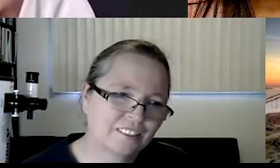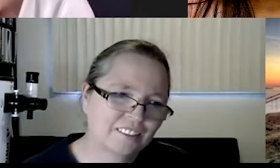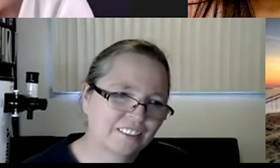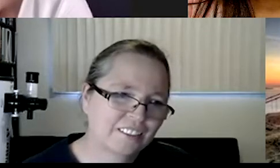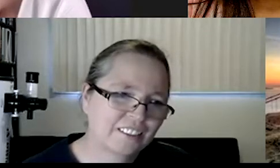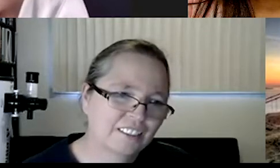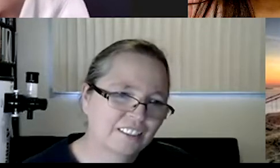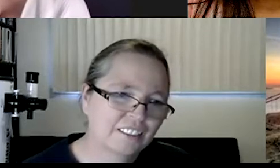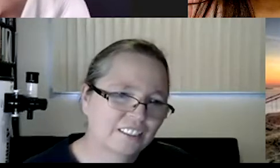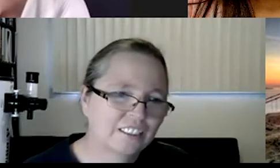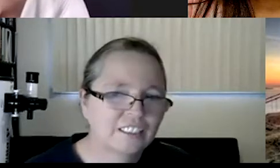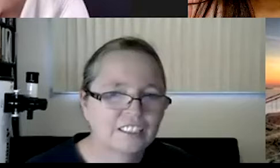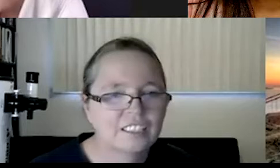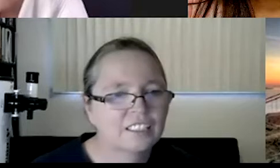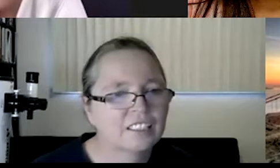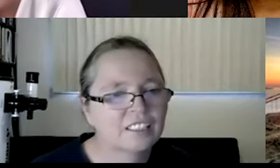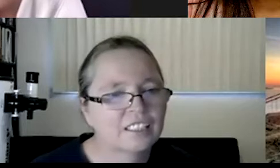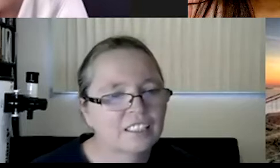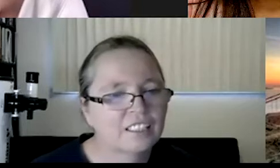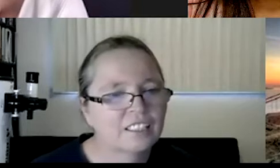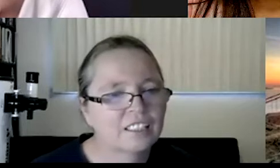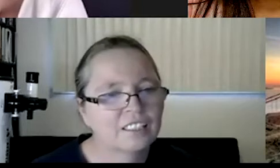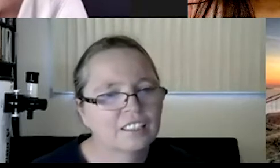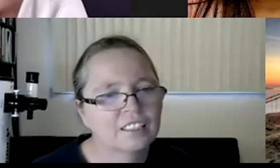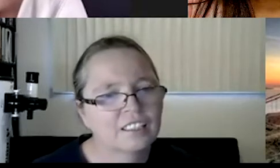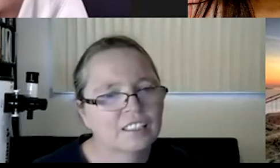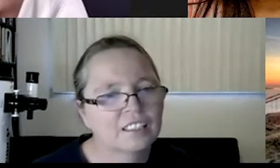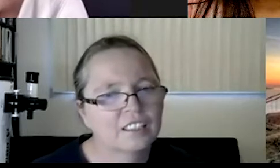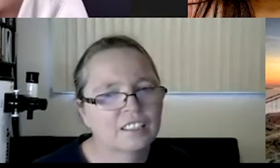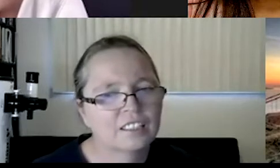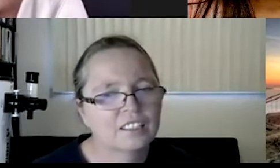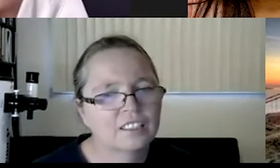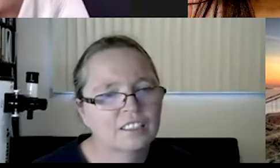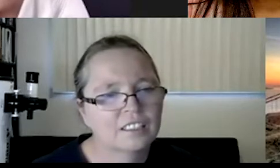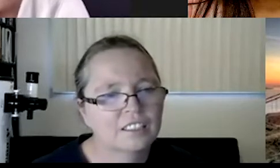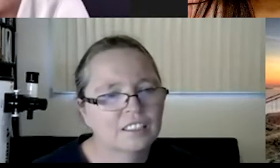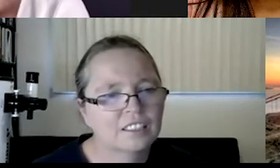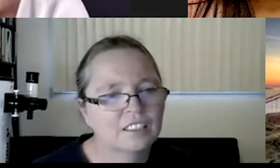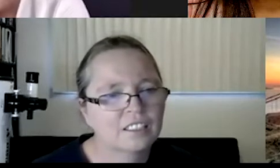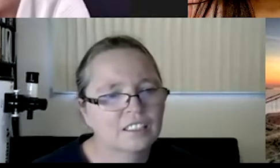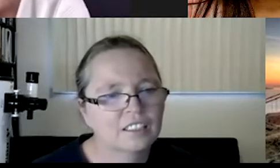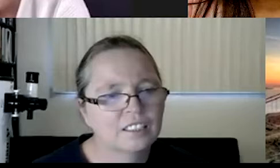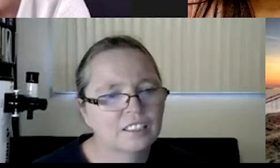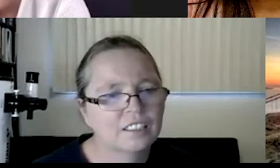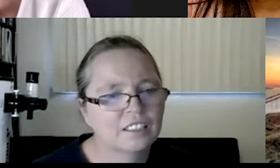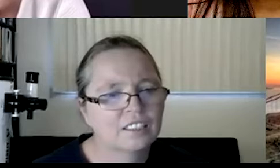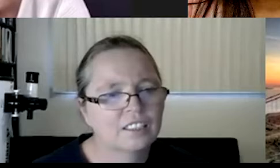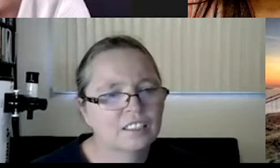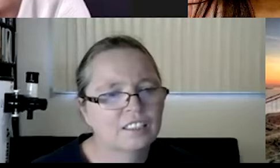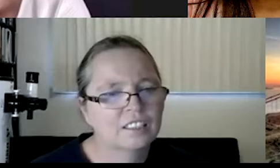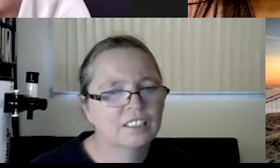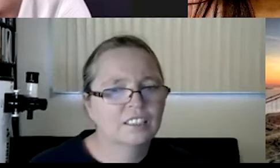goals? Yeah, so I want to say I got involved my freshman